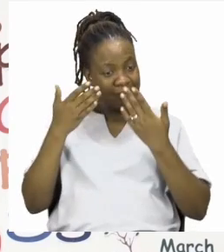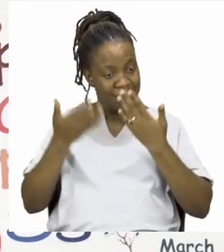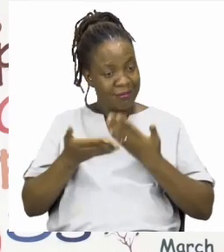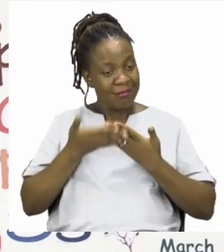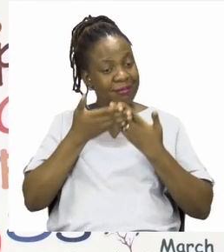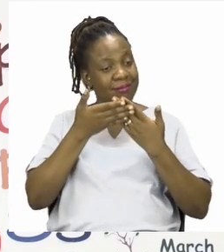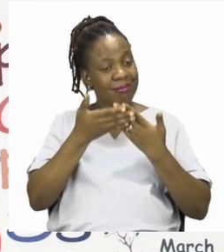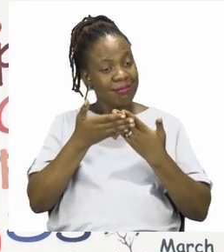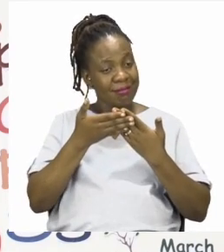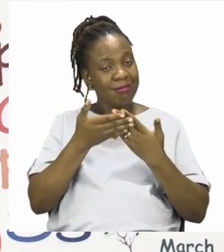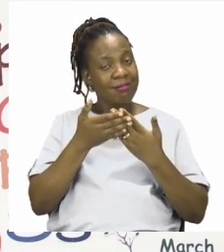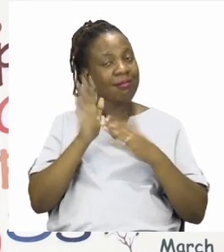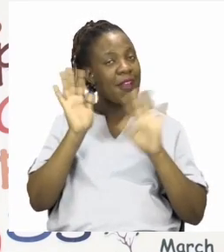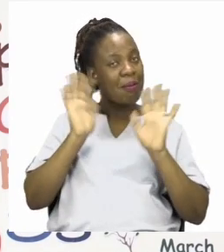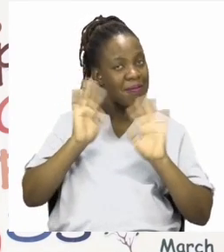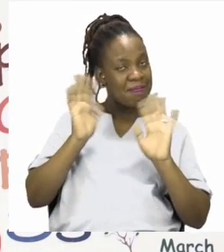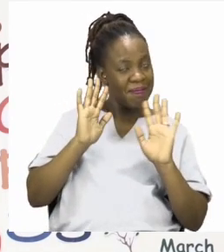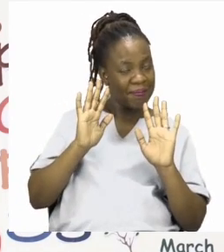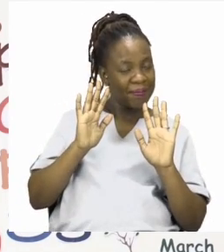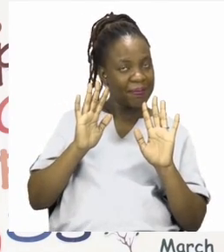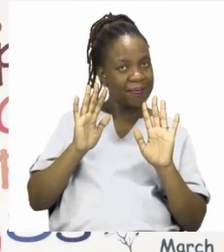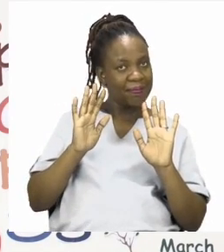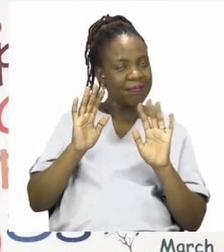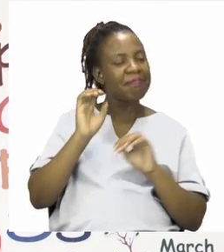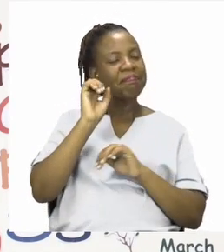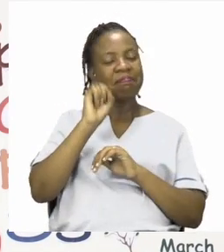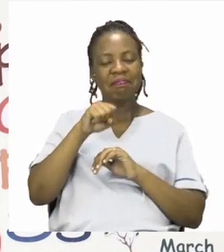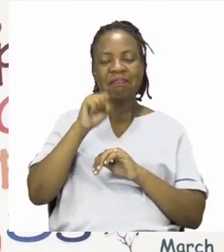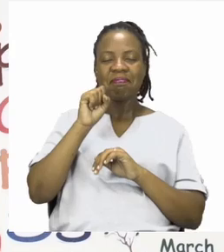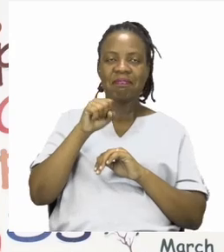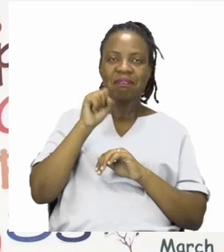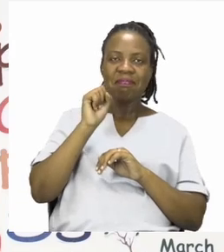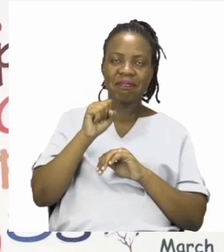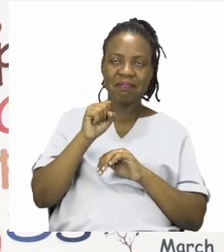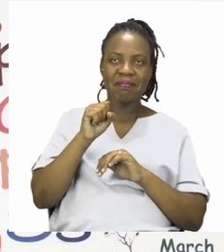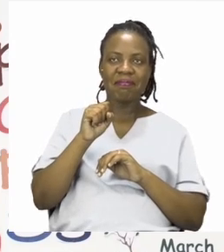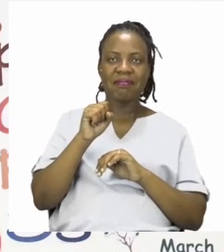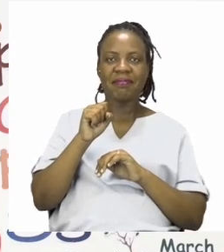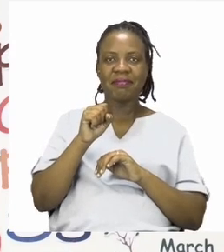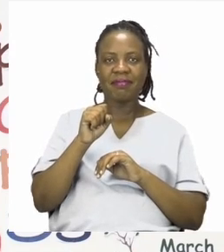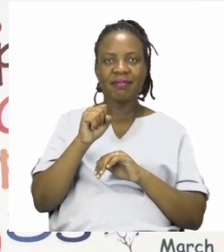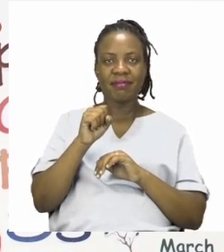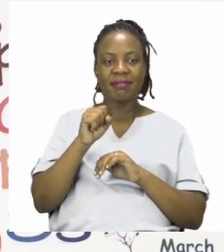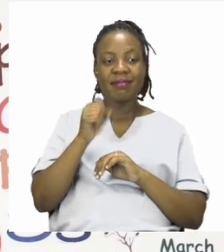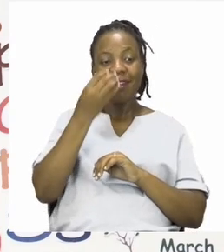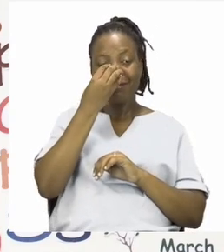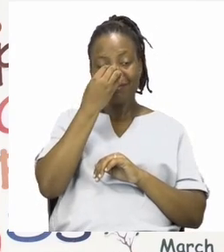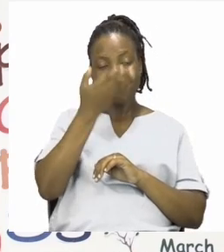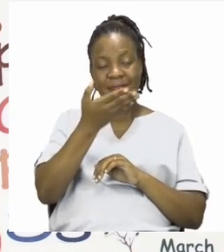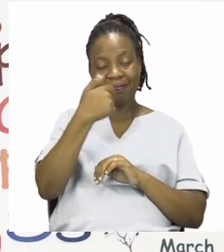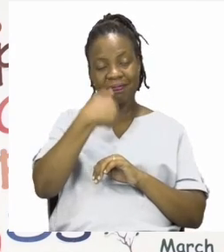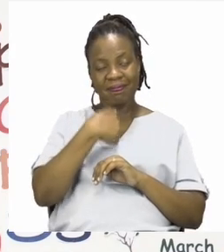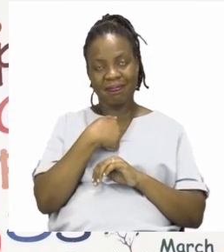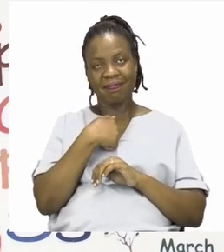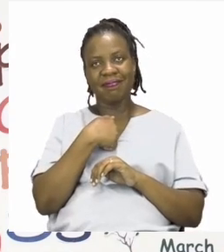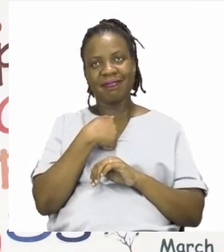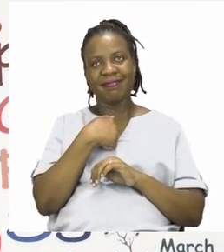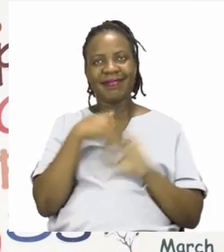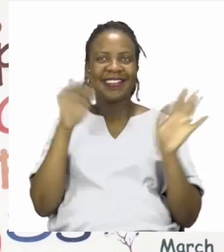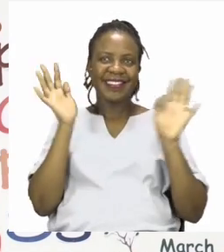goodbye to our friends today? Right. Now, everyone, from Zoshi and I,